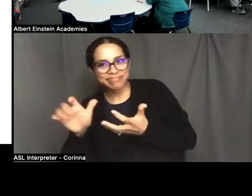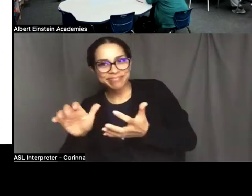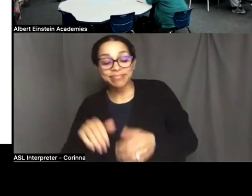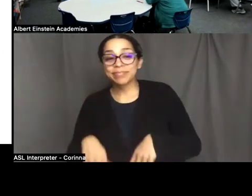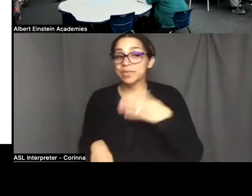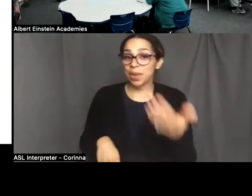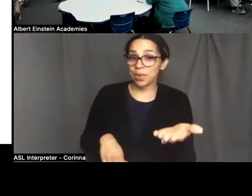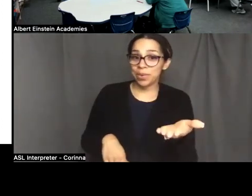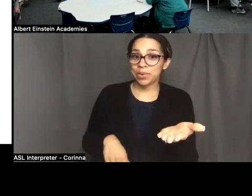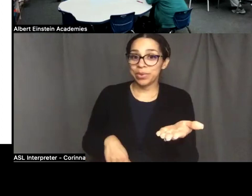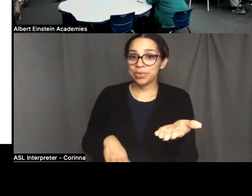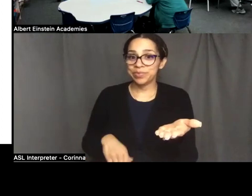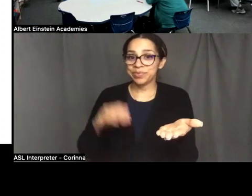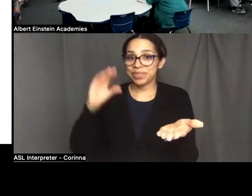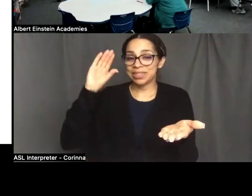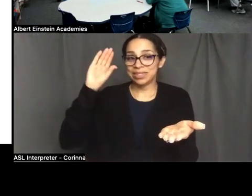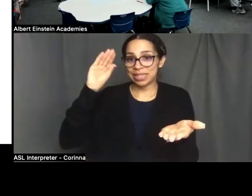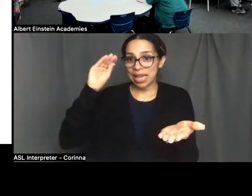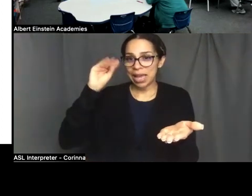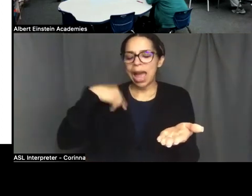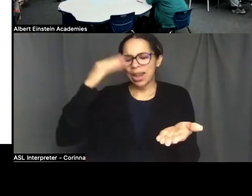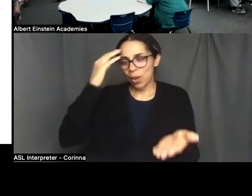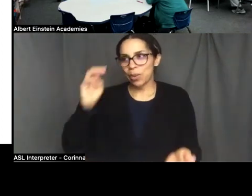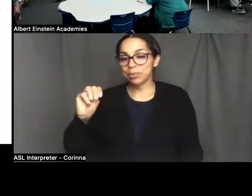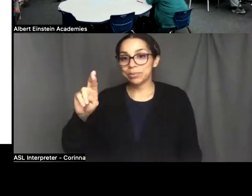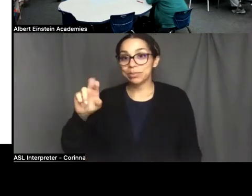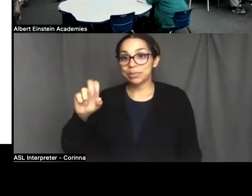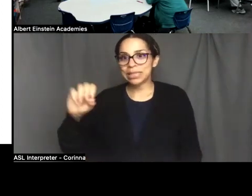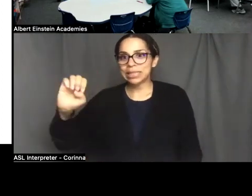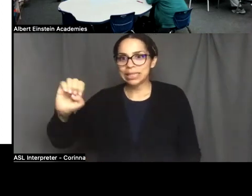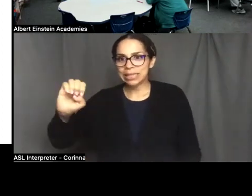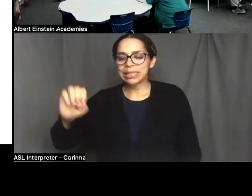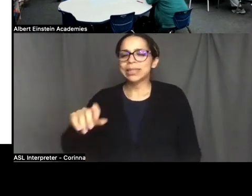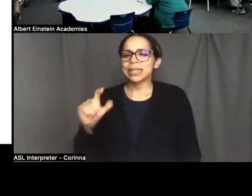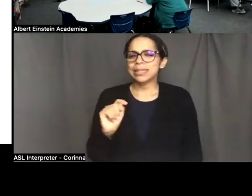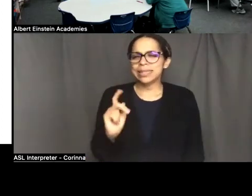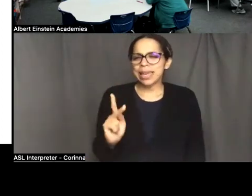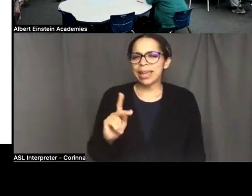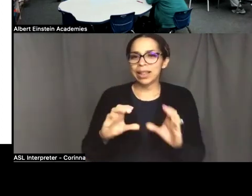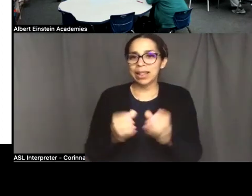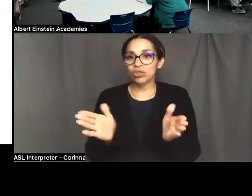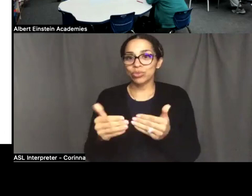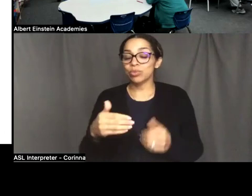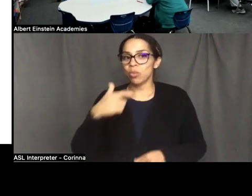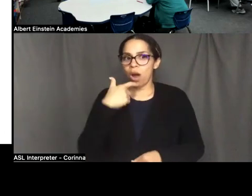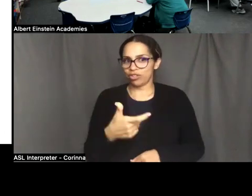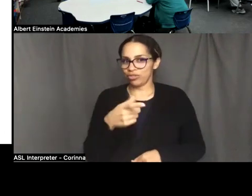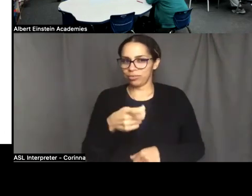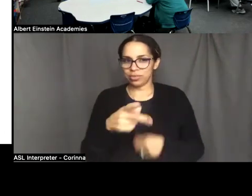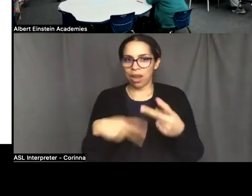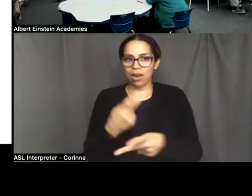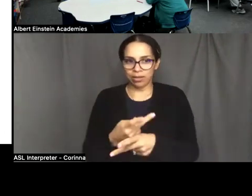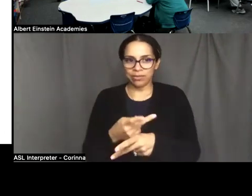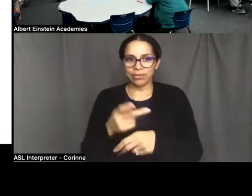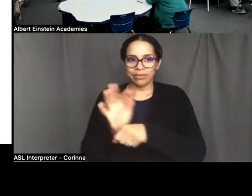this guy's name? Jack Hartman. I know Miss E in our TK classroom watches Jack Hartman videos all the time. He makes a whole bunch of